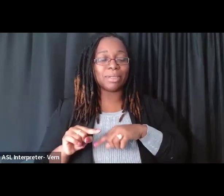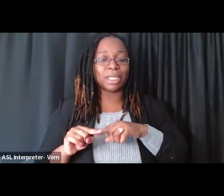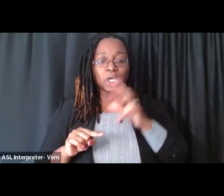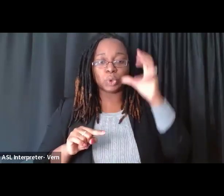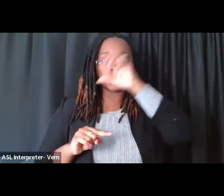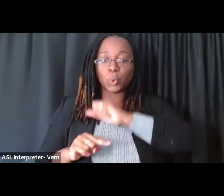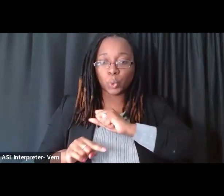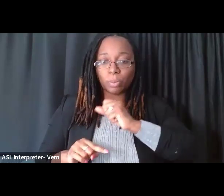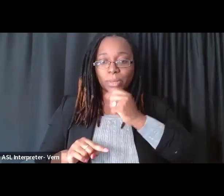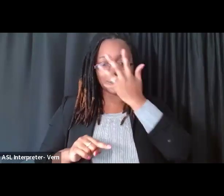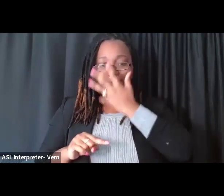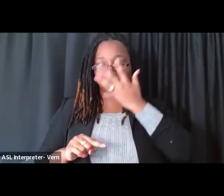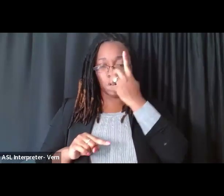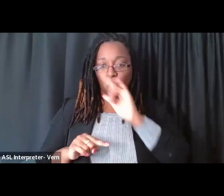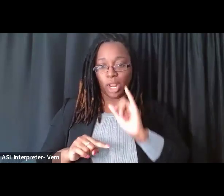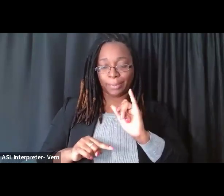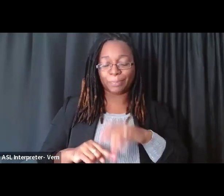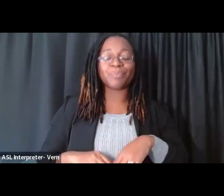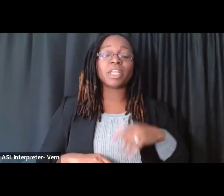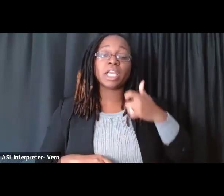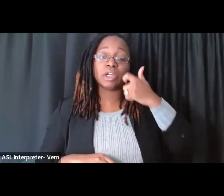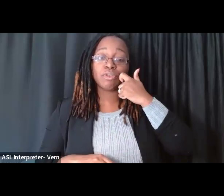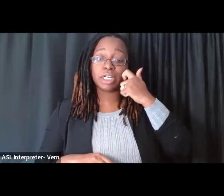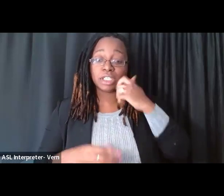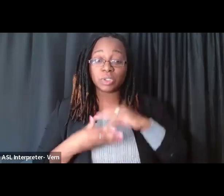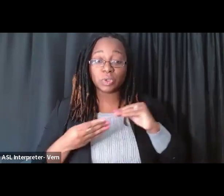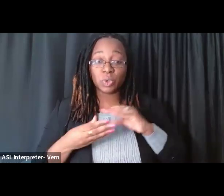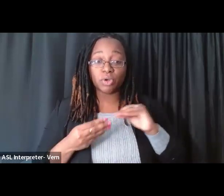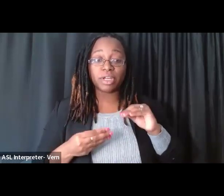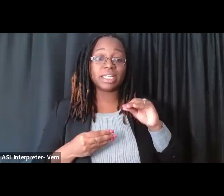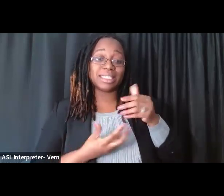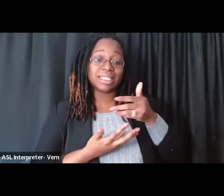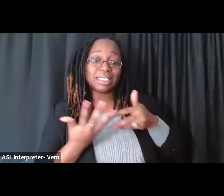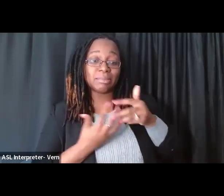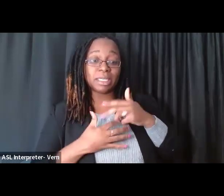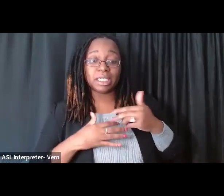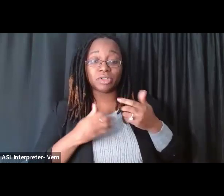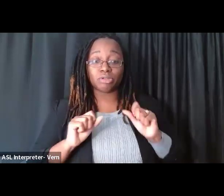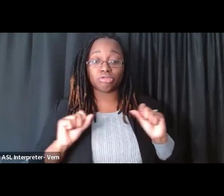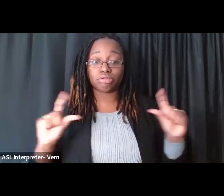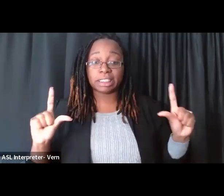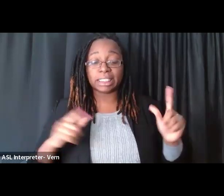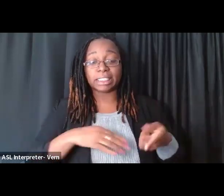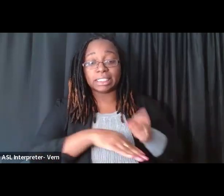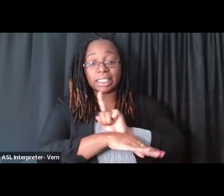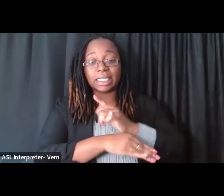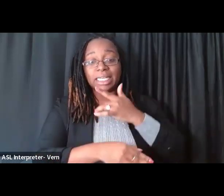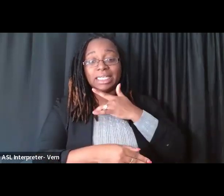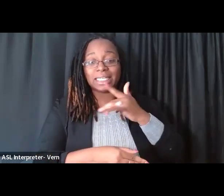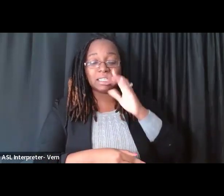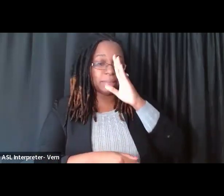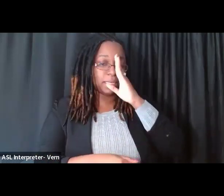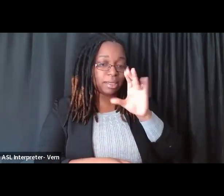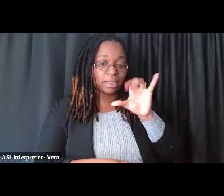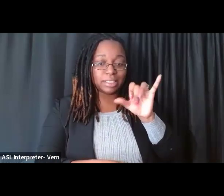gender. Until recently, stories of intimacy on screen and stage have largely been limited to cisgender individuals